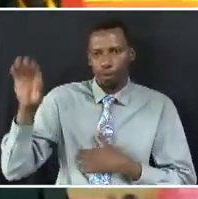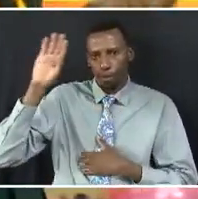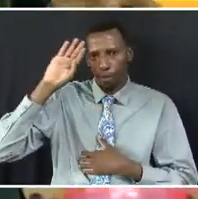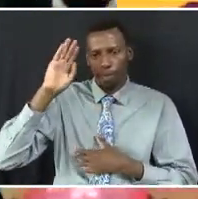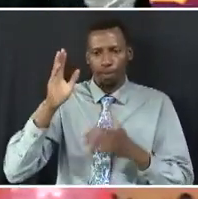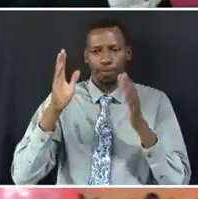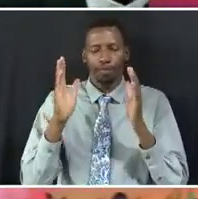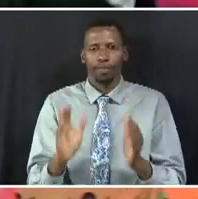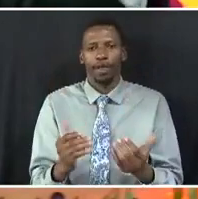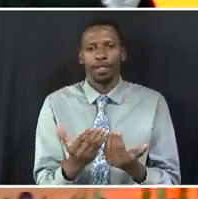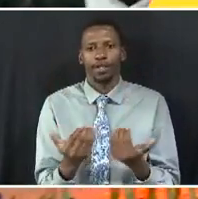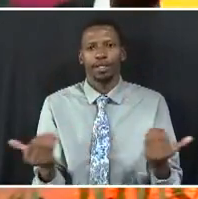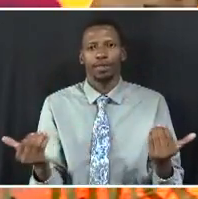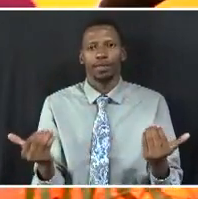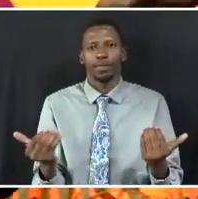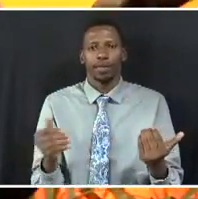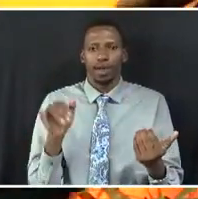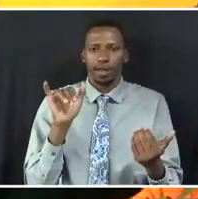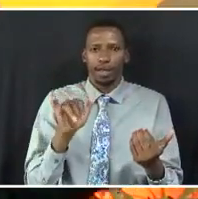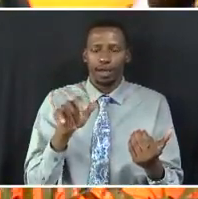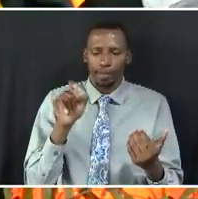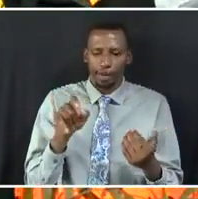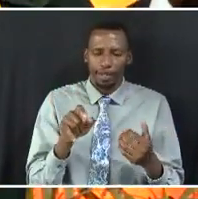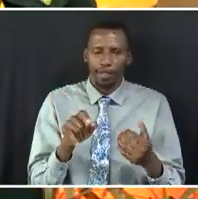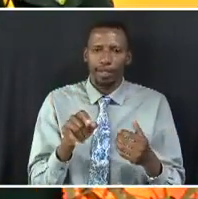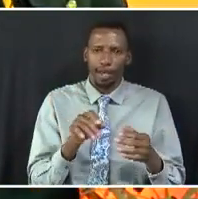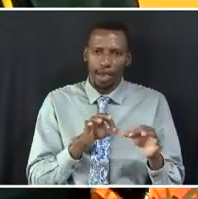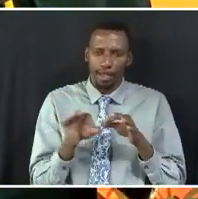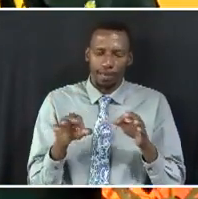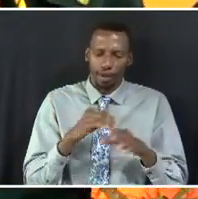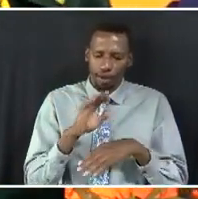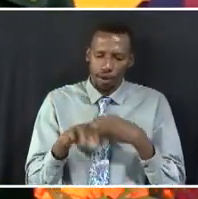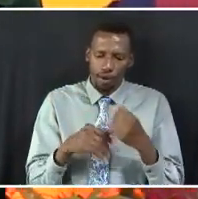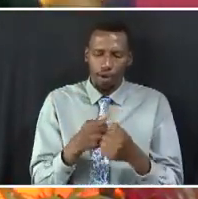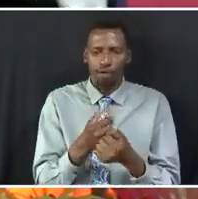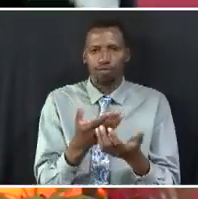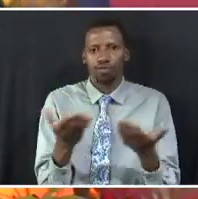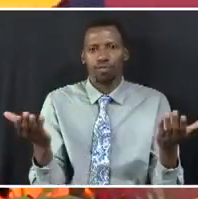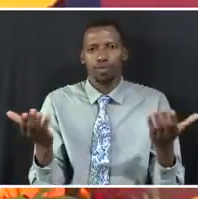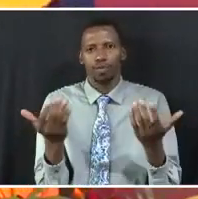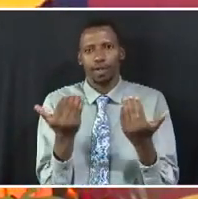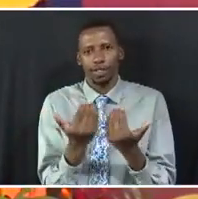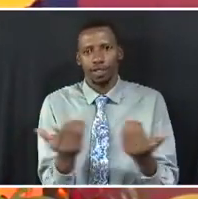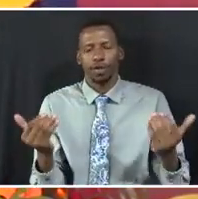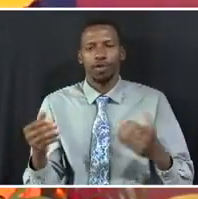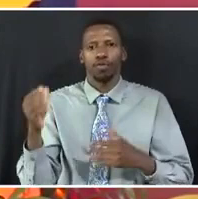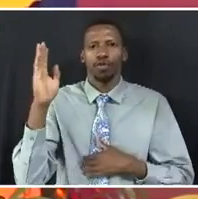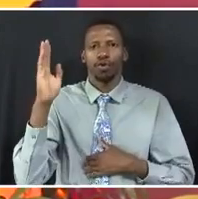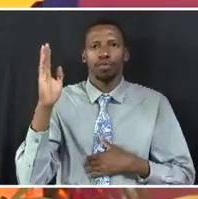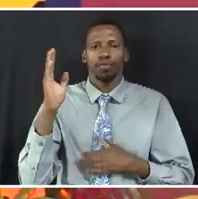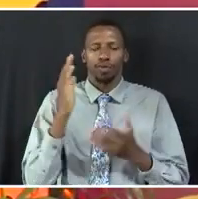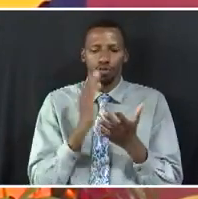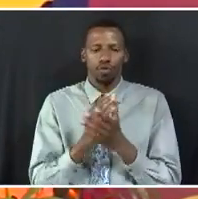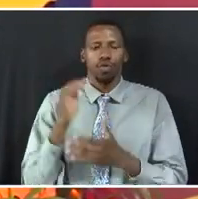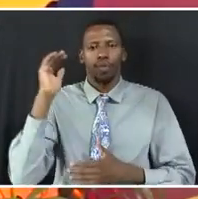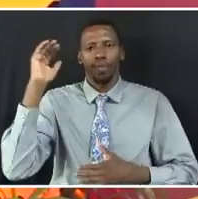child. That is what should be able to define all of us as young children, children of God, even though we are